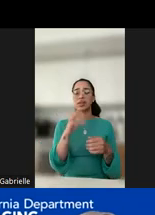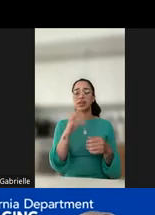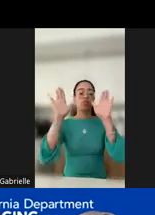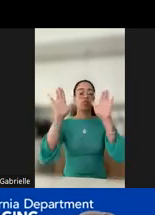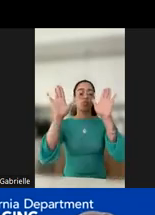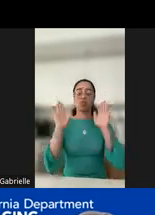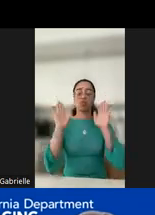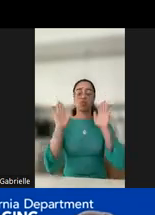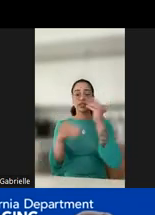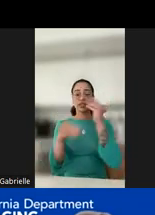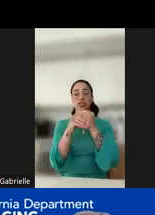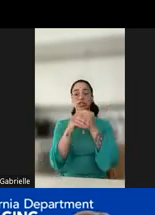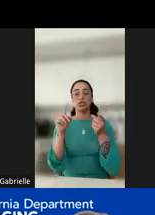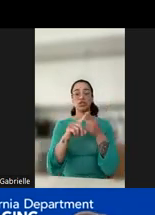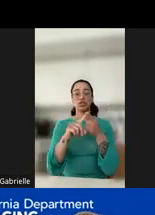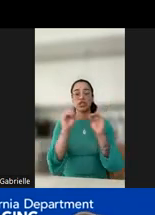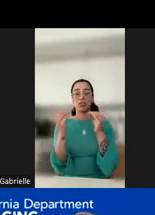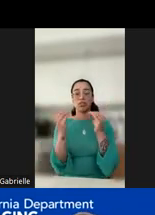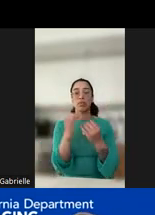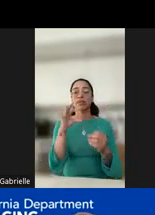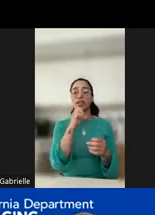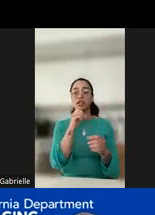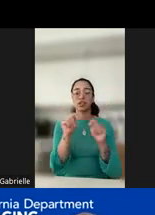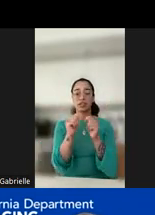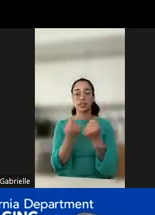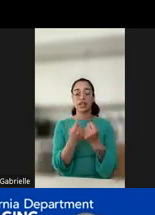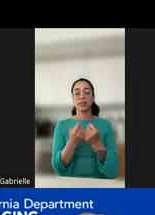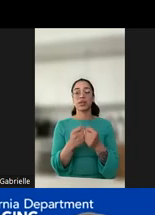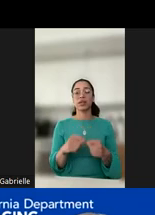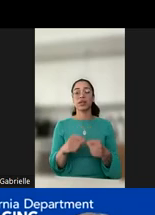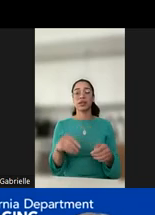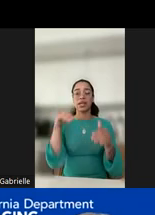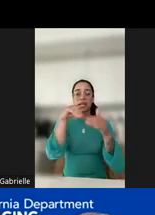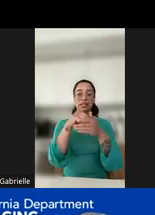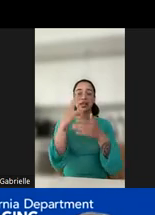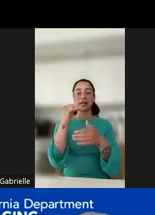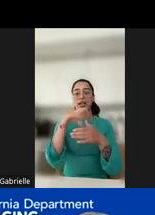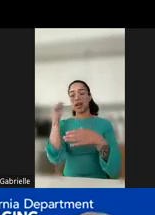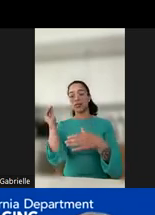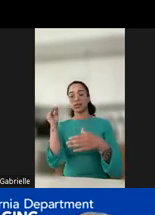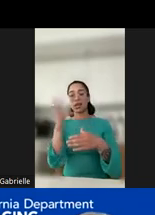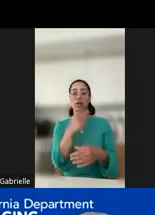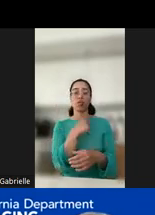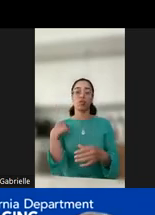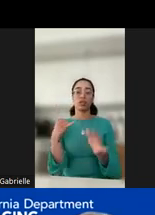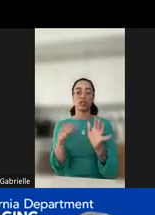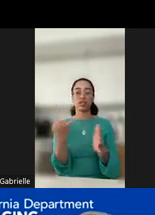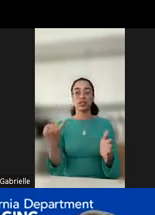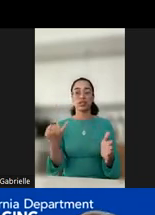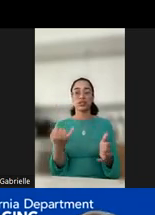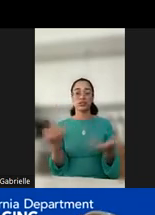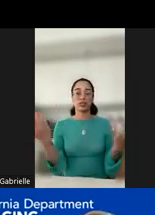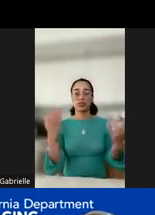fabulous internal and external leader. And we're just, you know, it takes resources